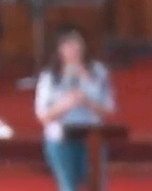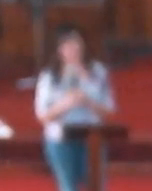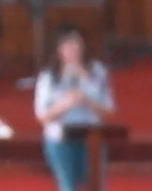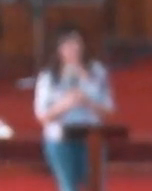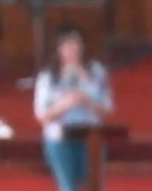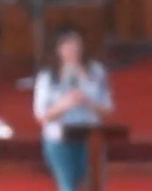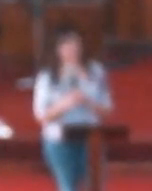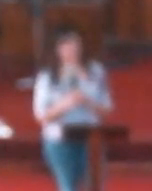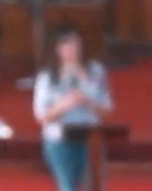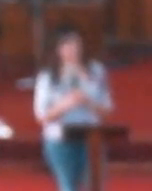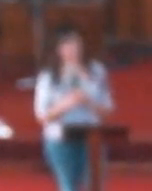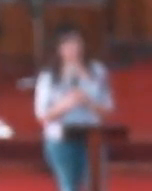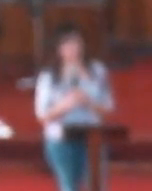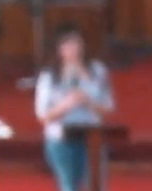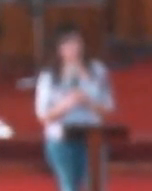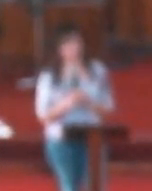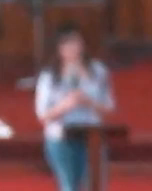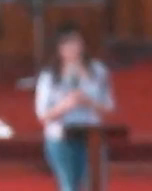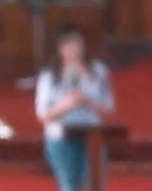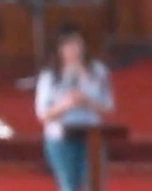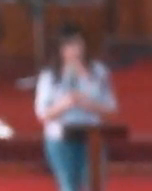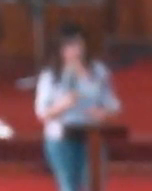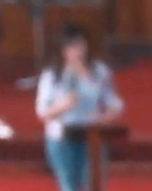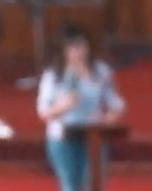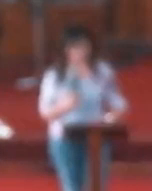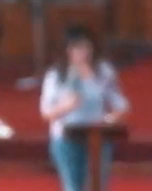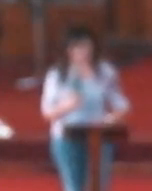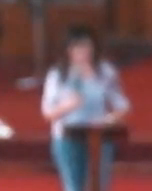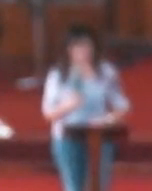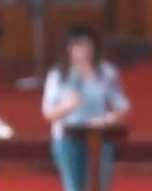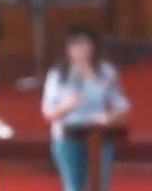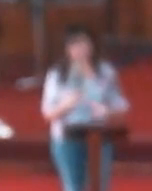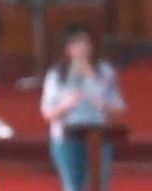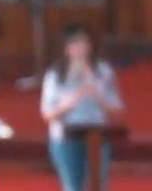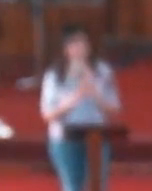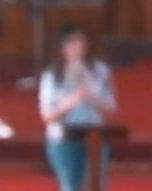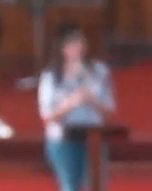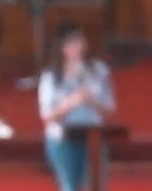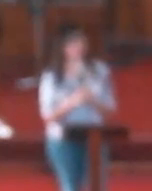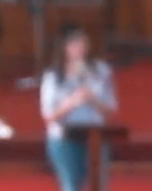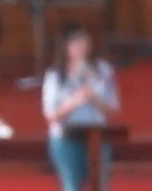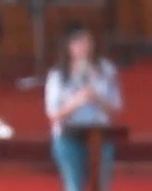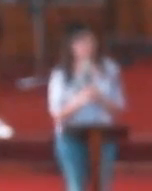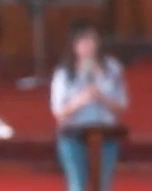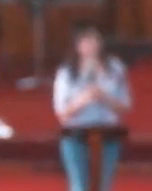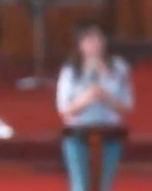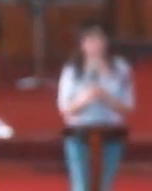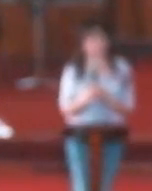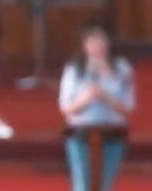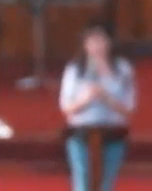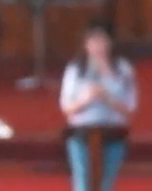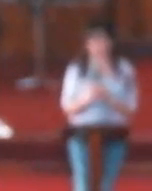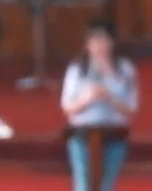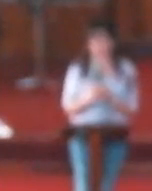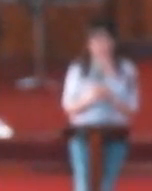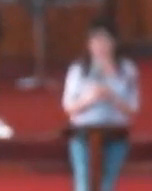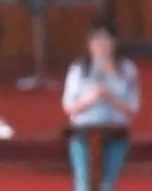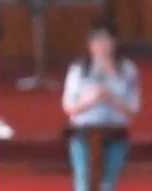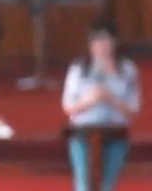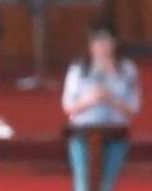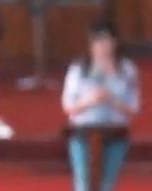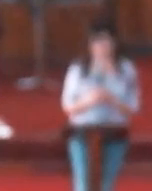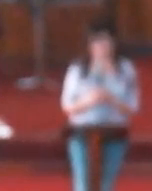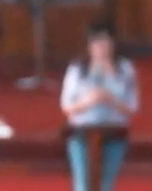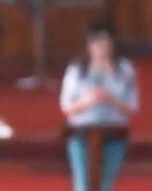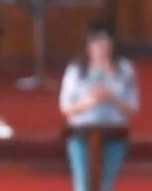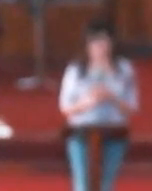ver cómo Dios está obrando en el profeta en este caso. And it's interesting to note how the Lord is working through the prophet in this moment.